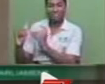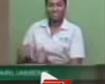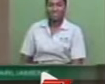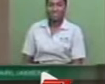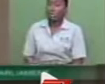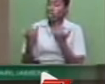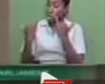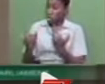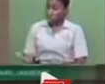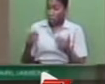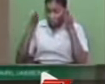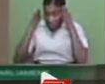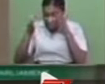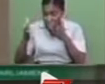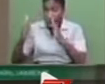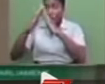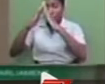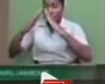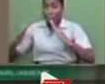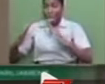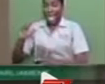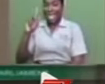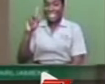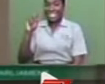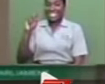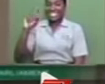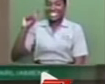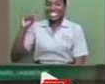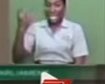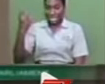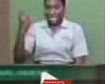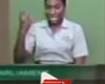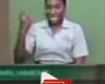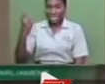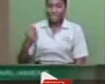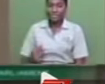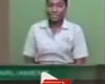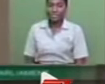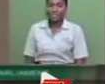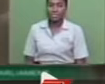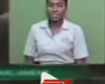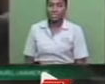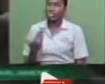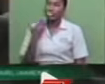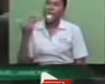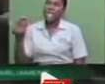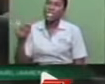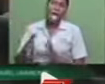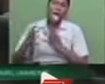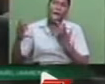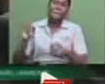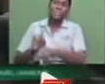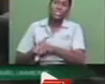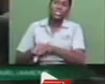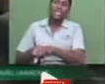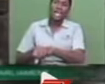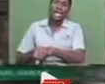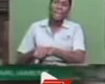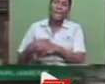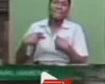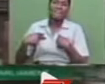tax. Madam, would you be kind enough to give me an idea of time, please? Your time will expire at